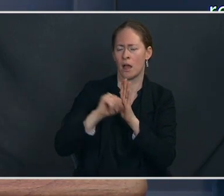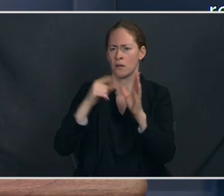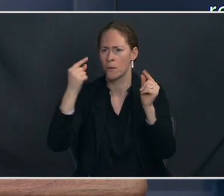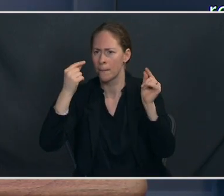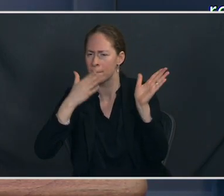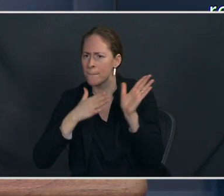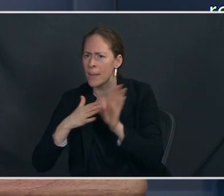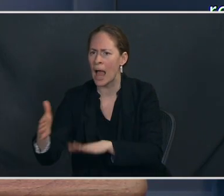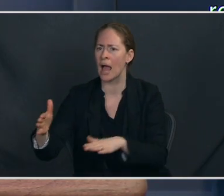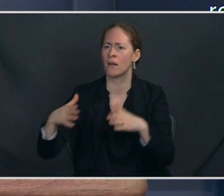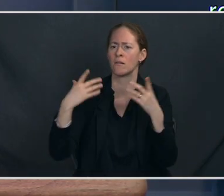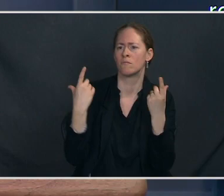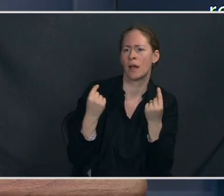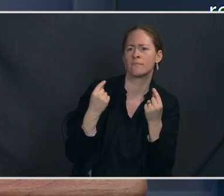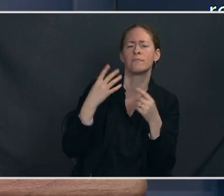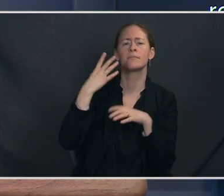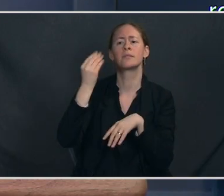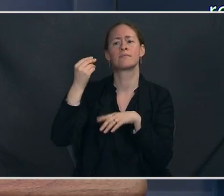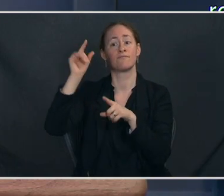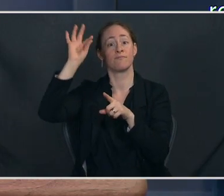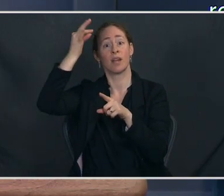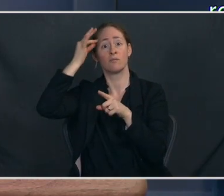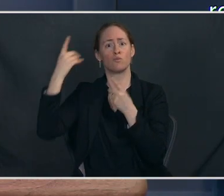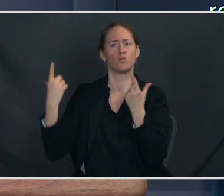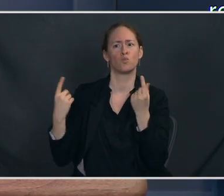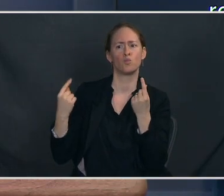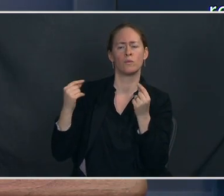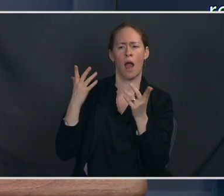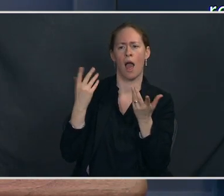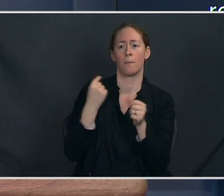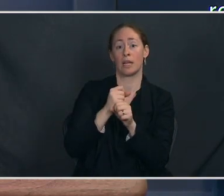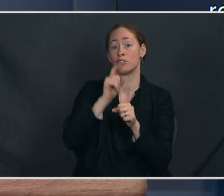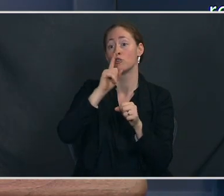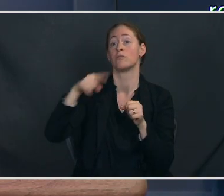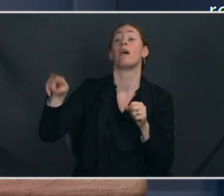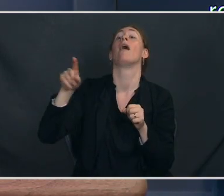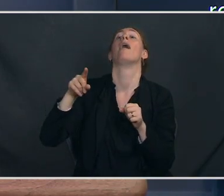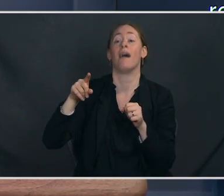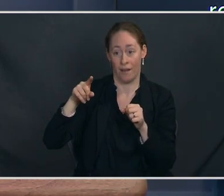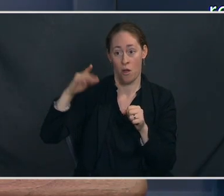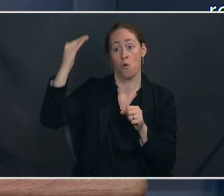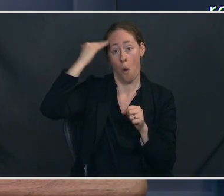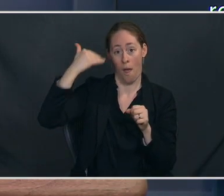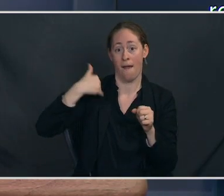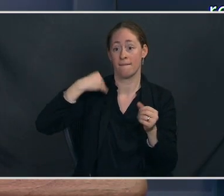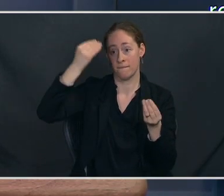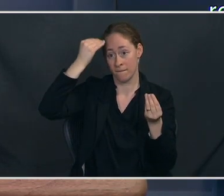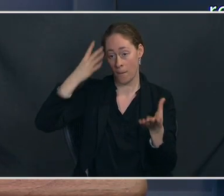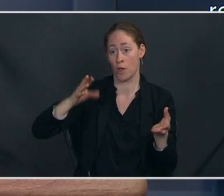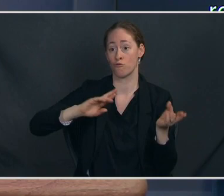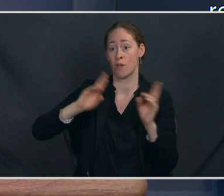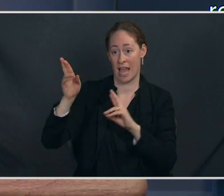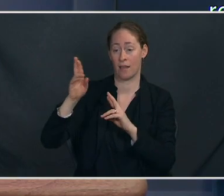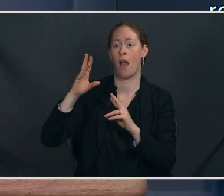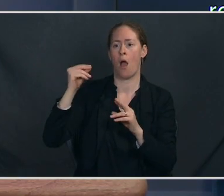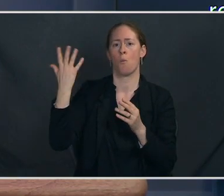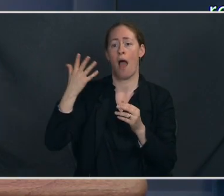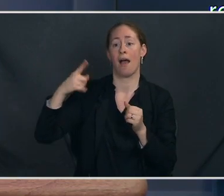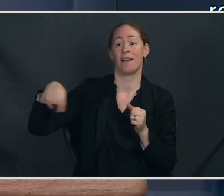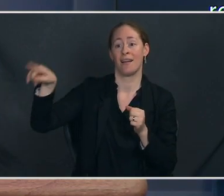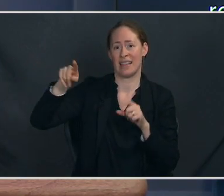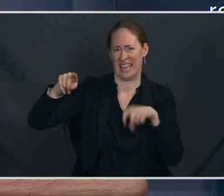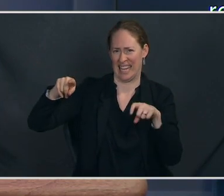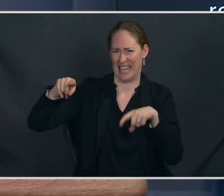federal government to ensure they have not just the information they need, but also the access to supply they need. And in terms of